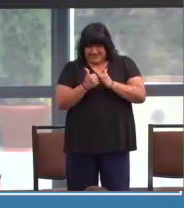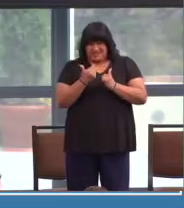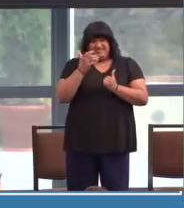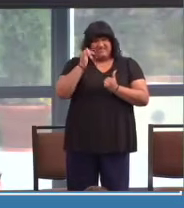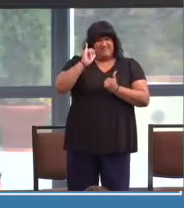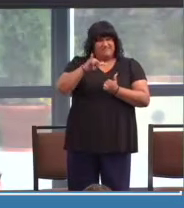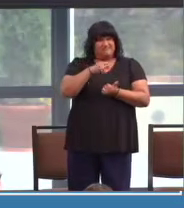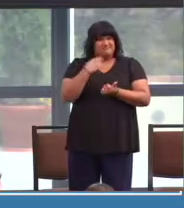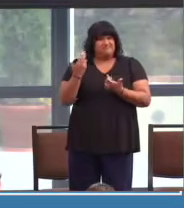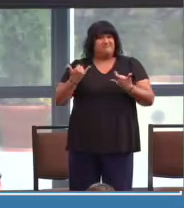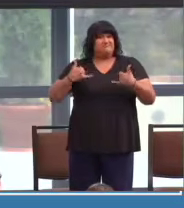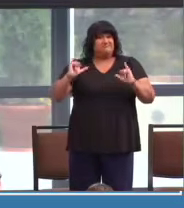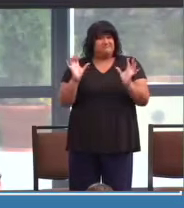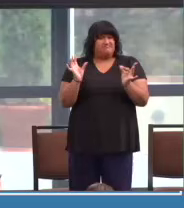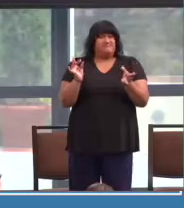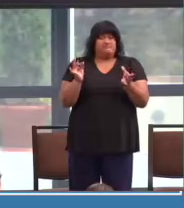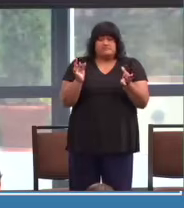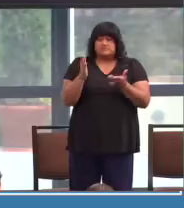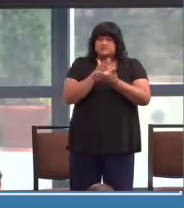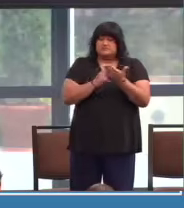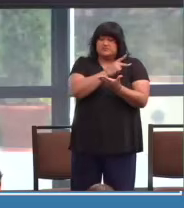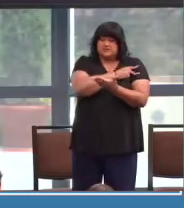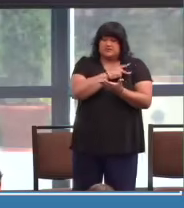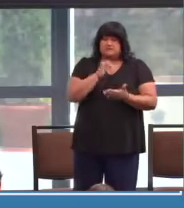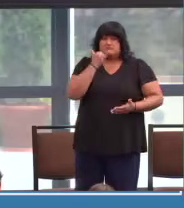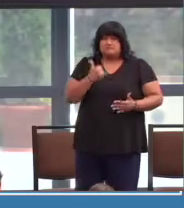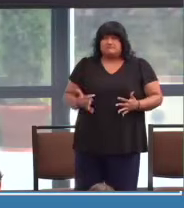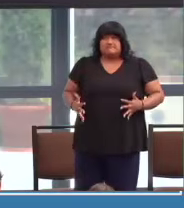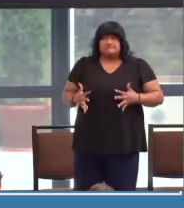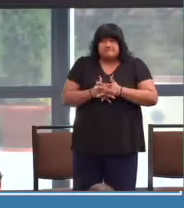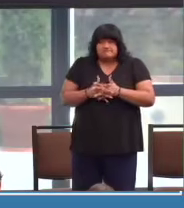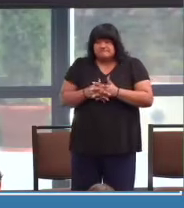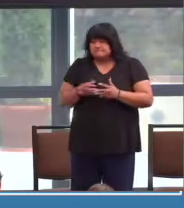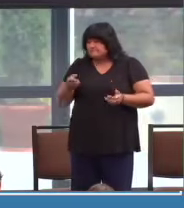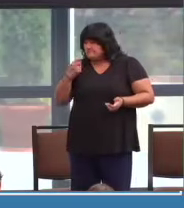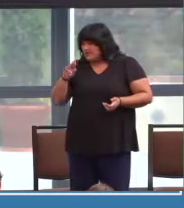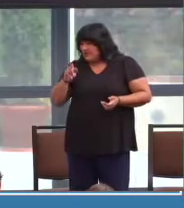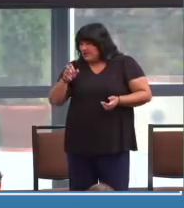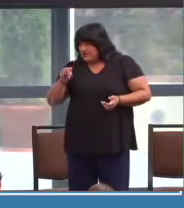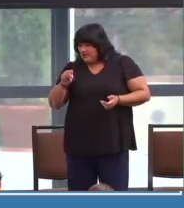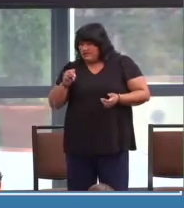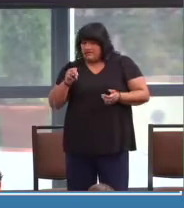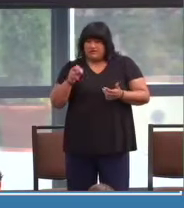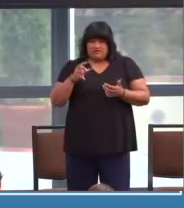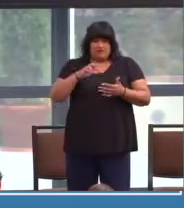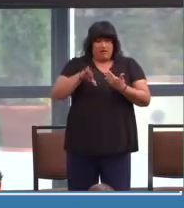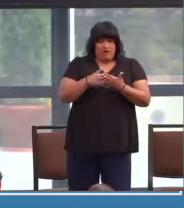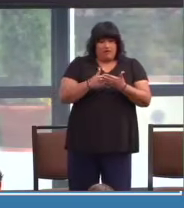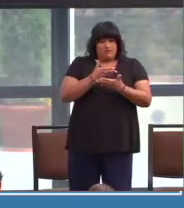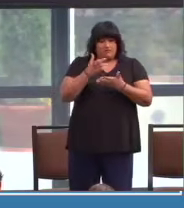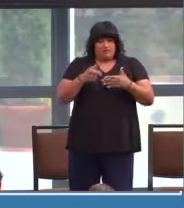of, whether patients got pregnant and accidentally and took rituximab and their outcomes, and maybe they were